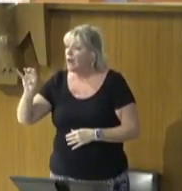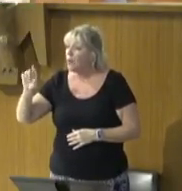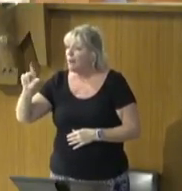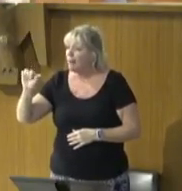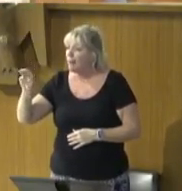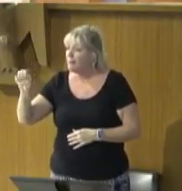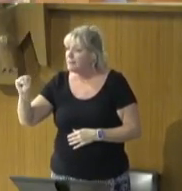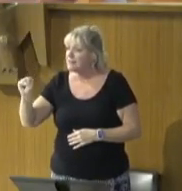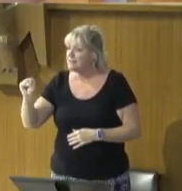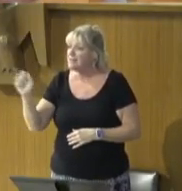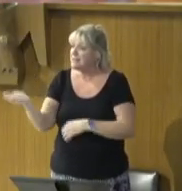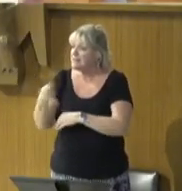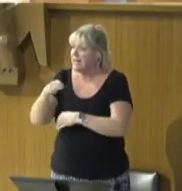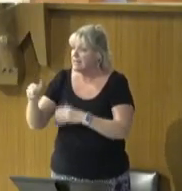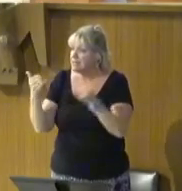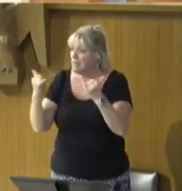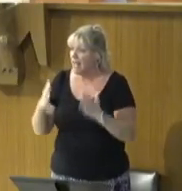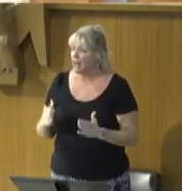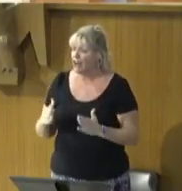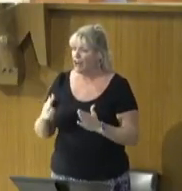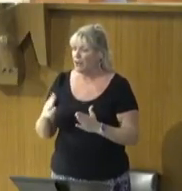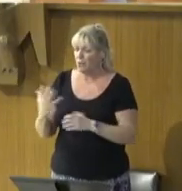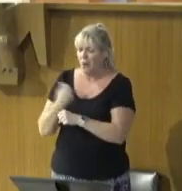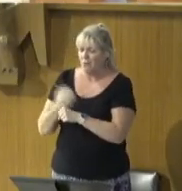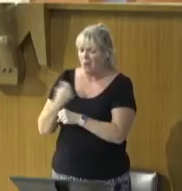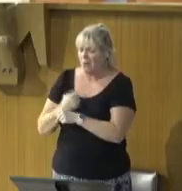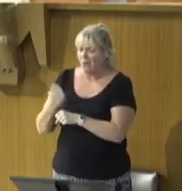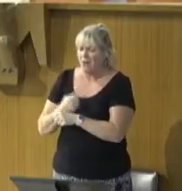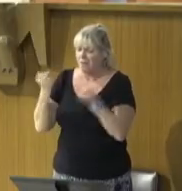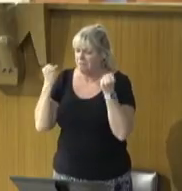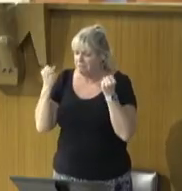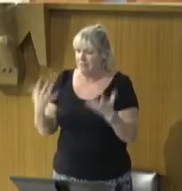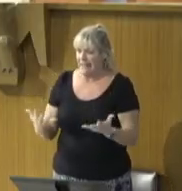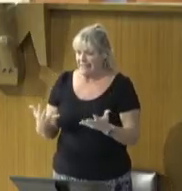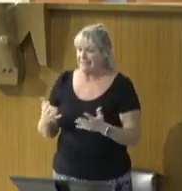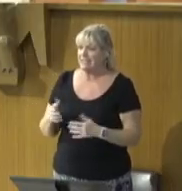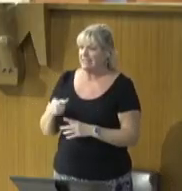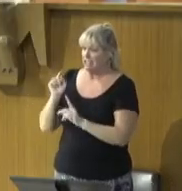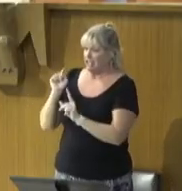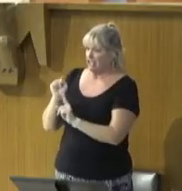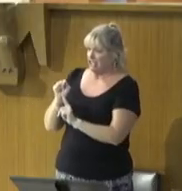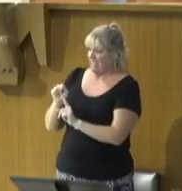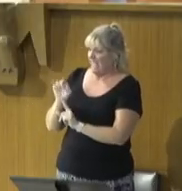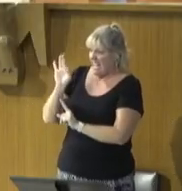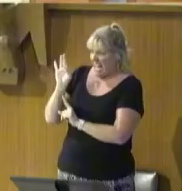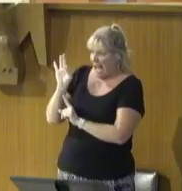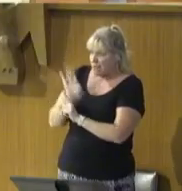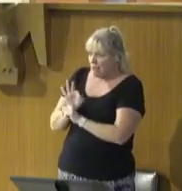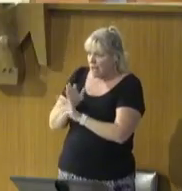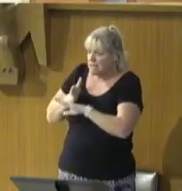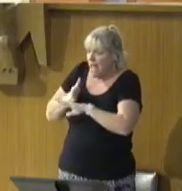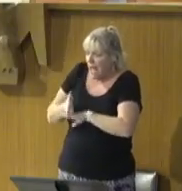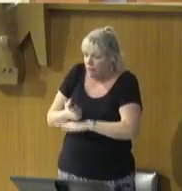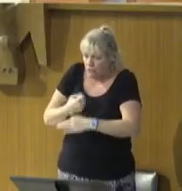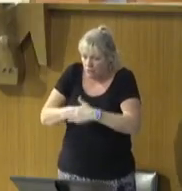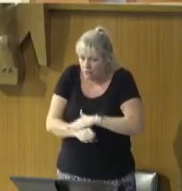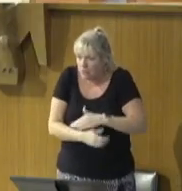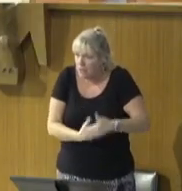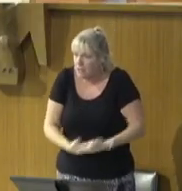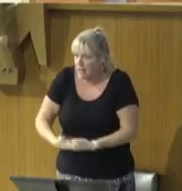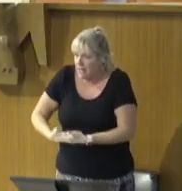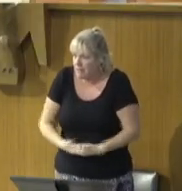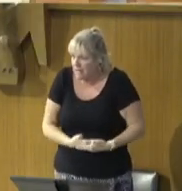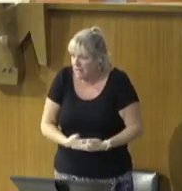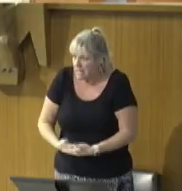One of the most decorated tennis stars of all time, who even nine months after giving birth, while